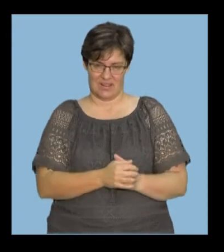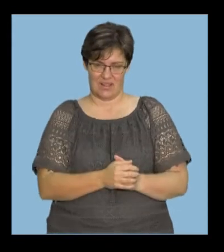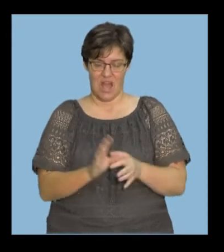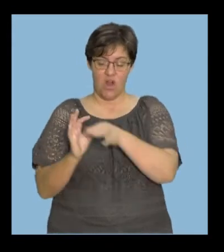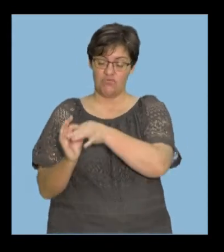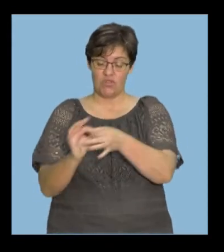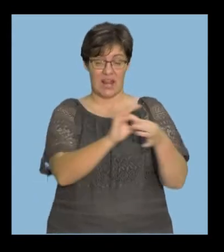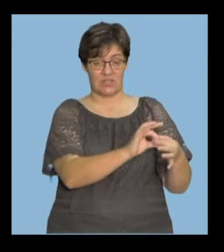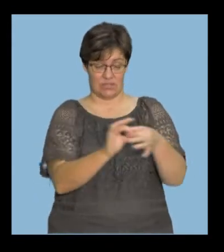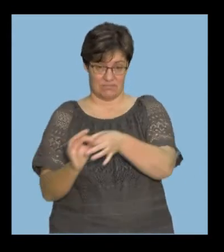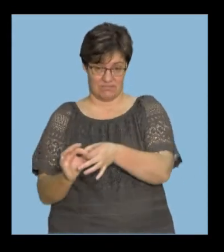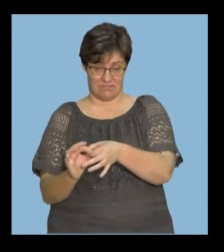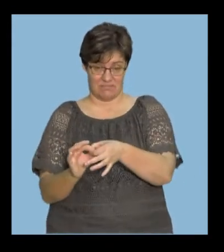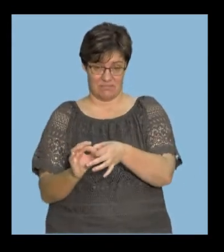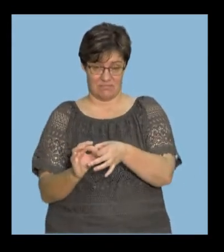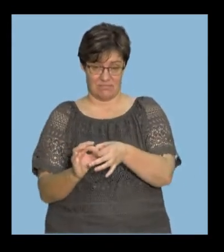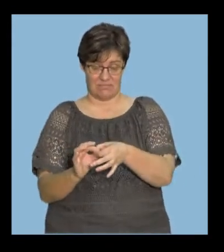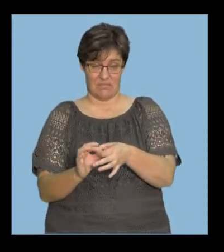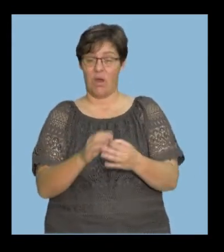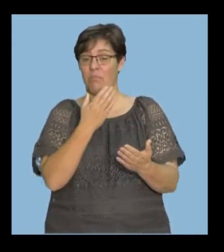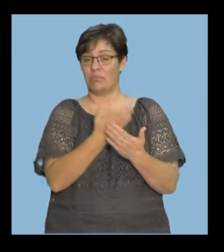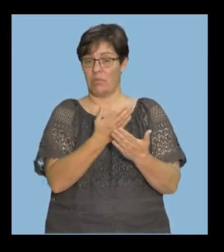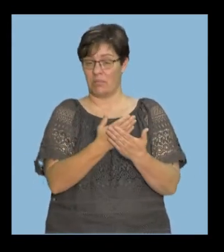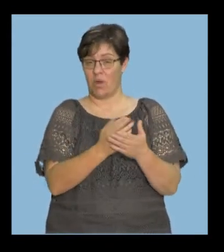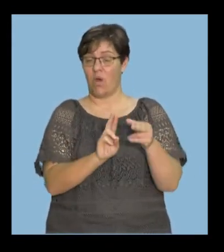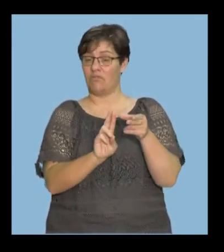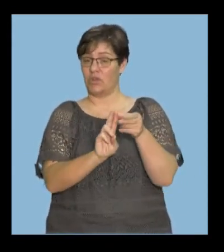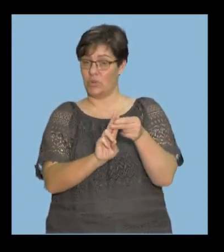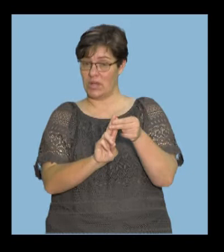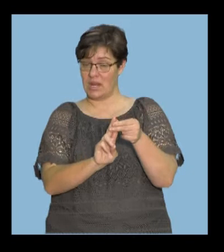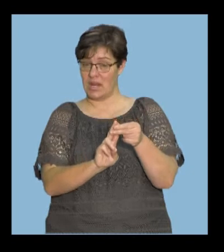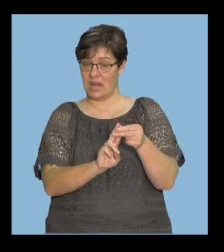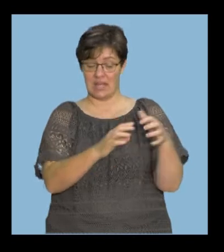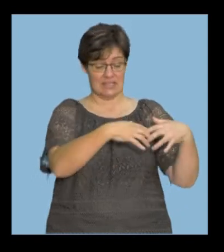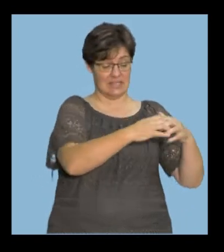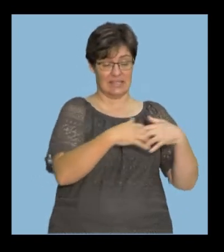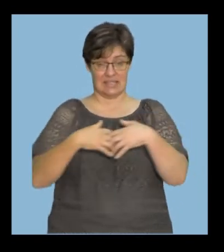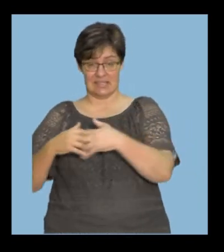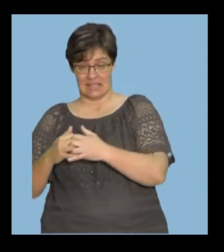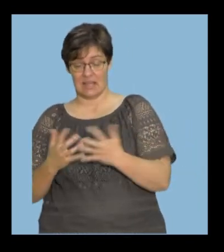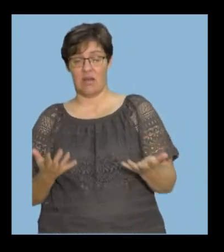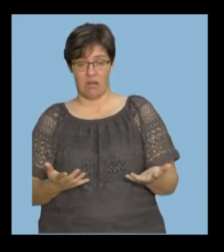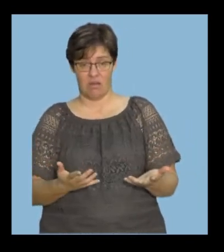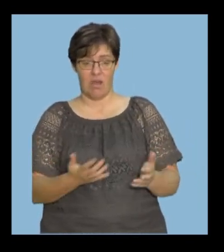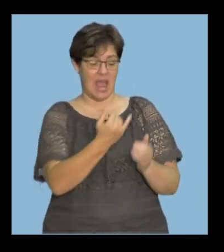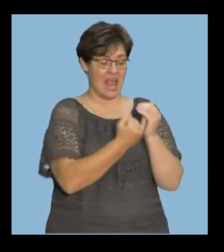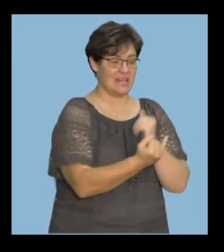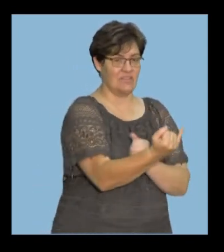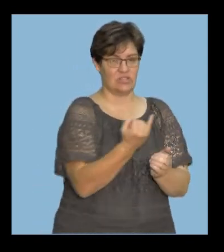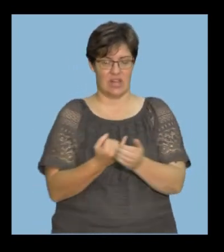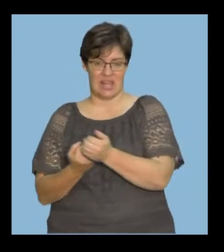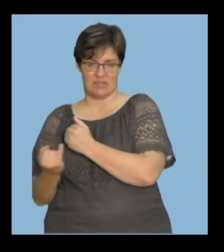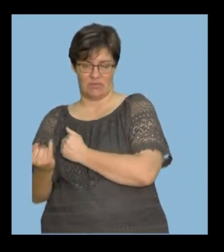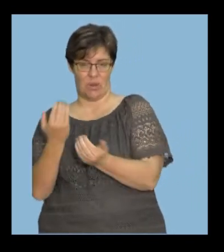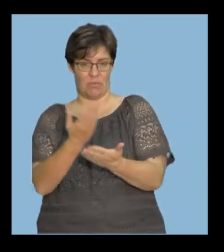What is the relationship between the probability of the union of 2 sets and the probability of the